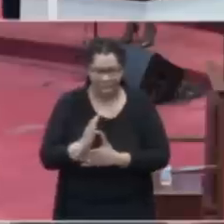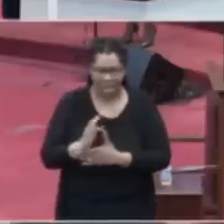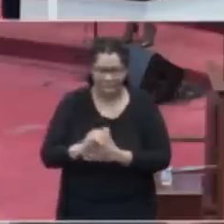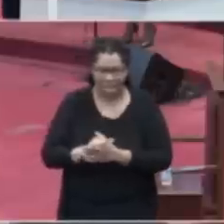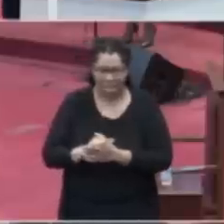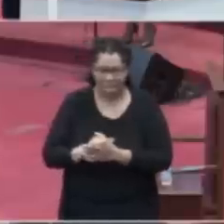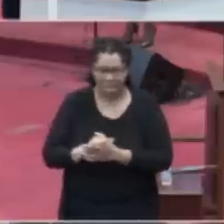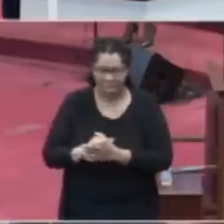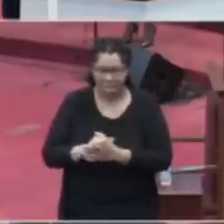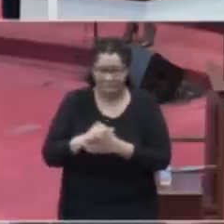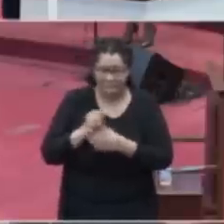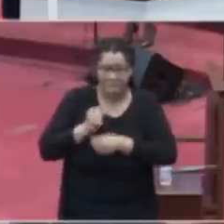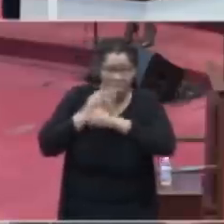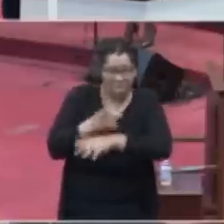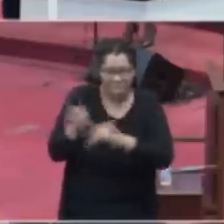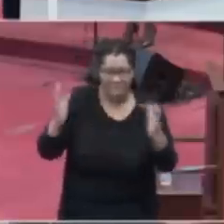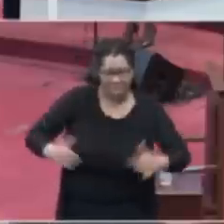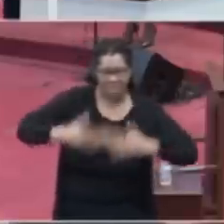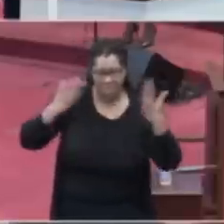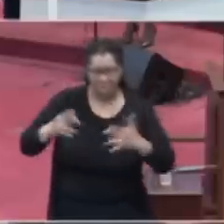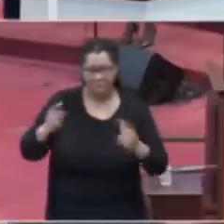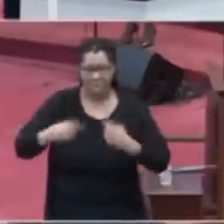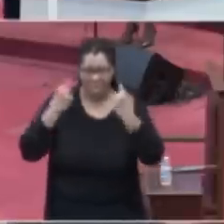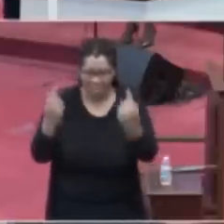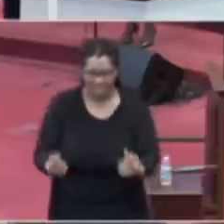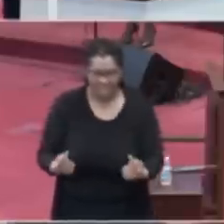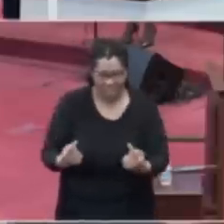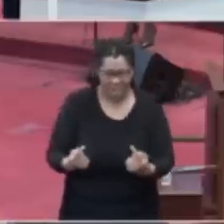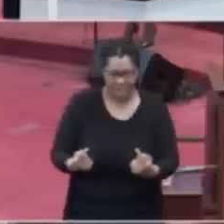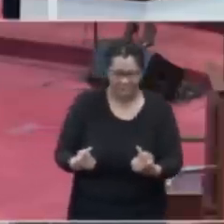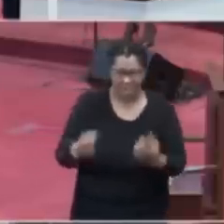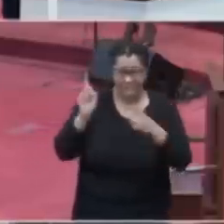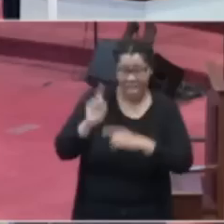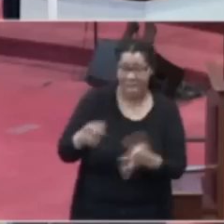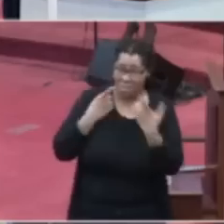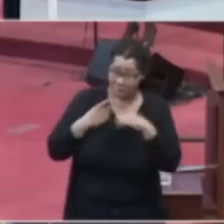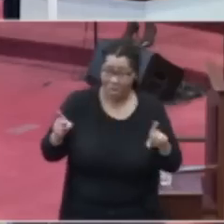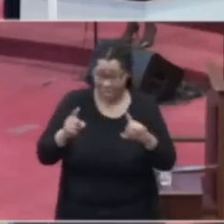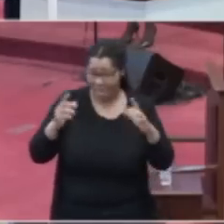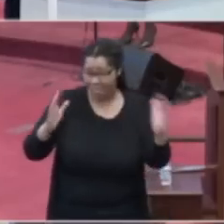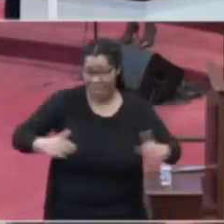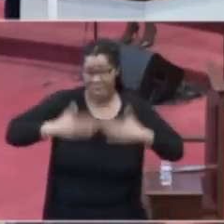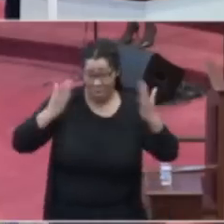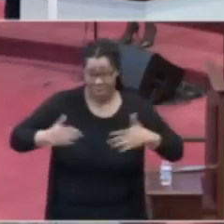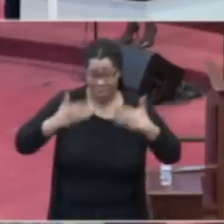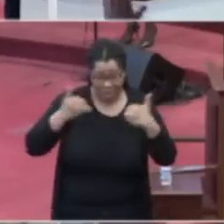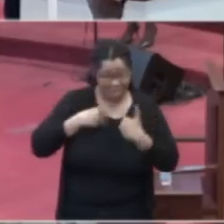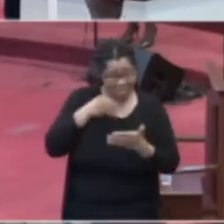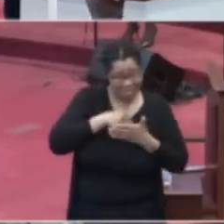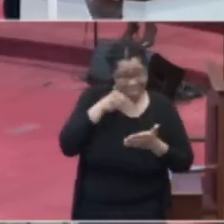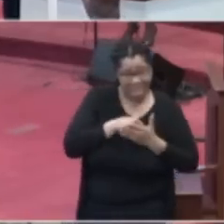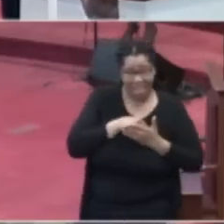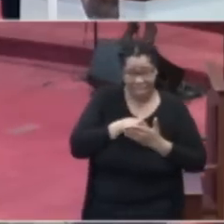up joy until the Christian had to exclaim, this joy I had,